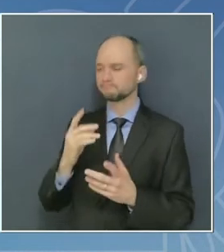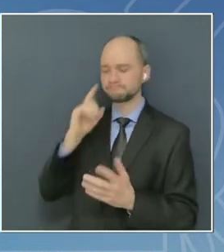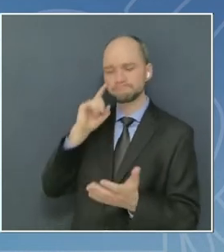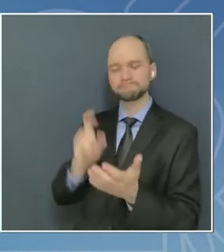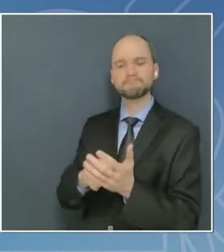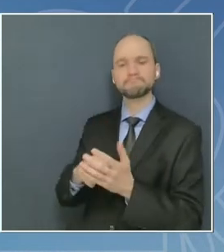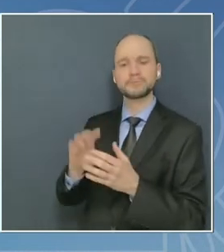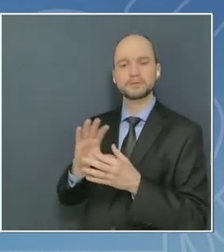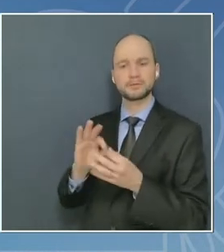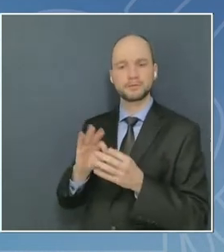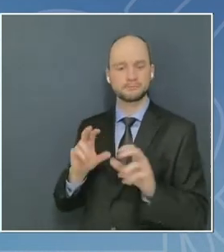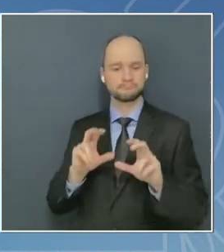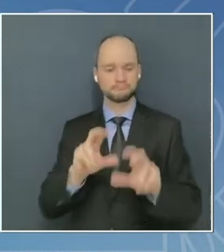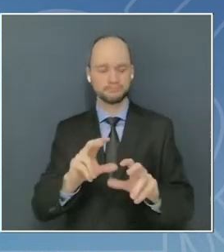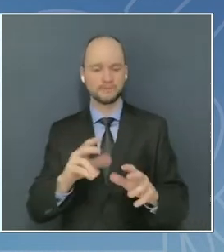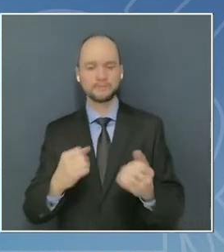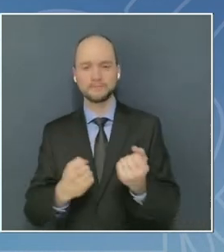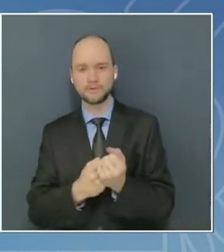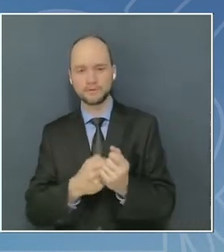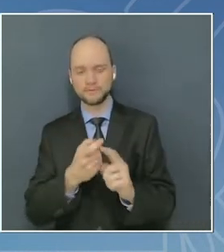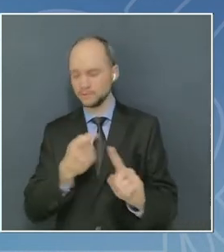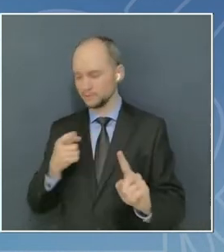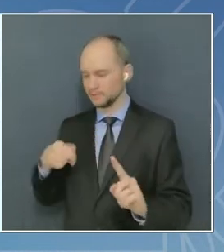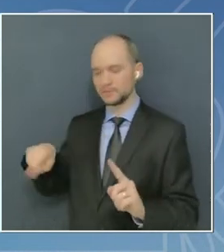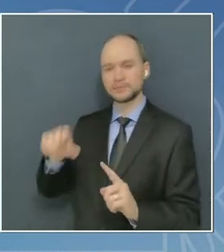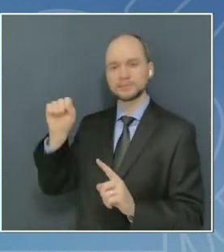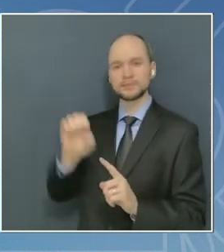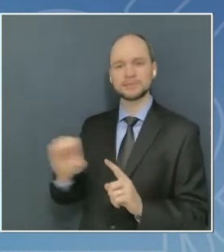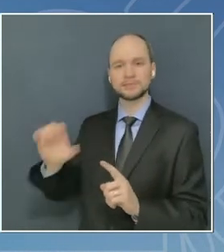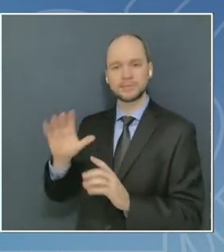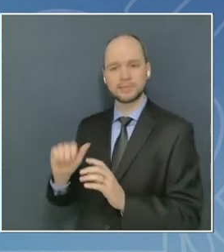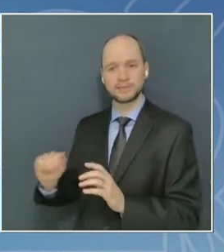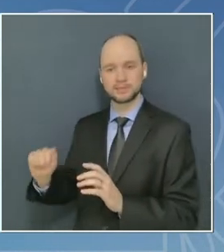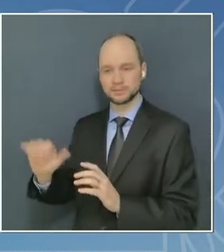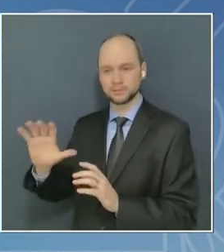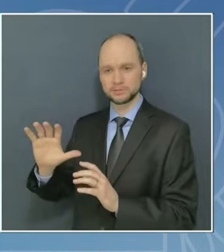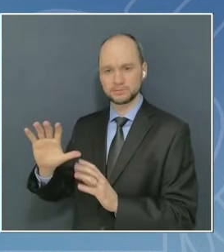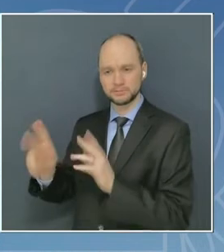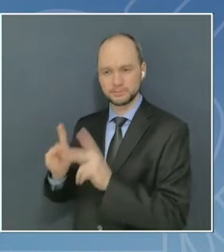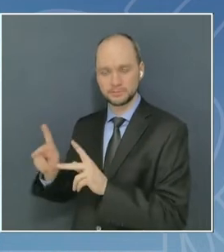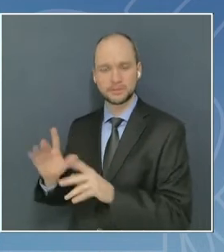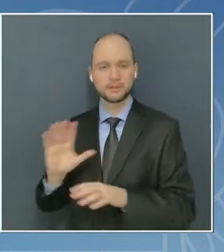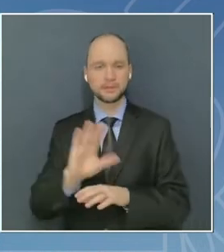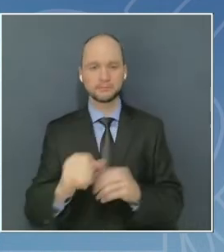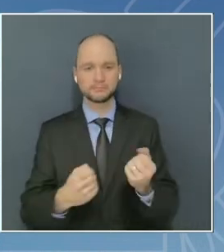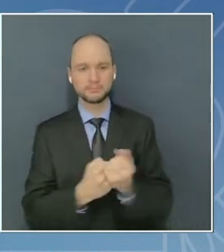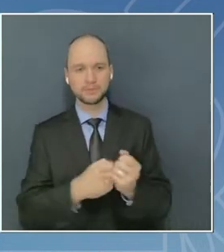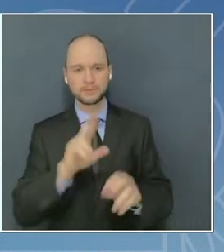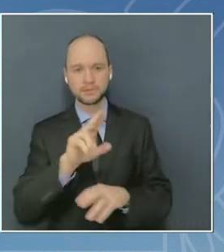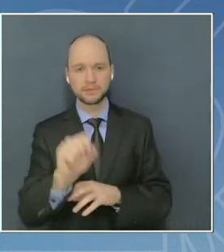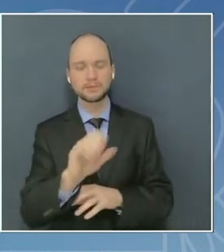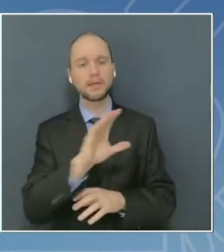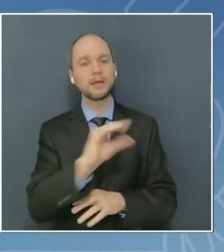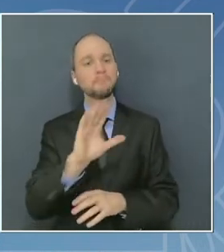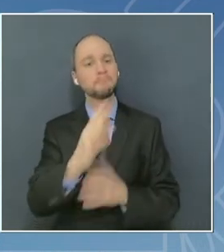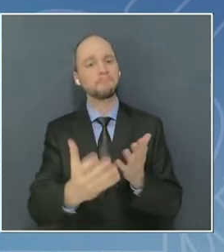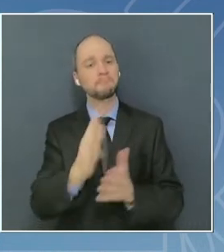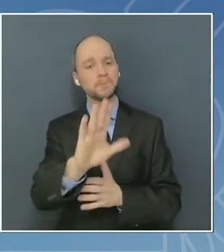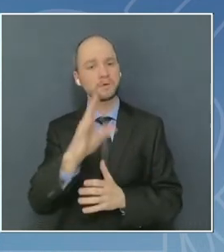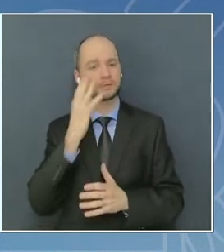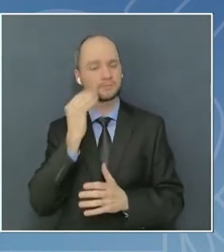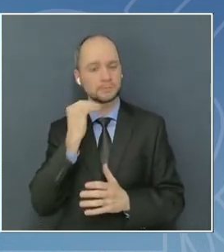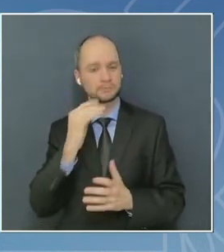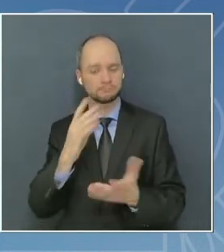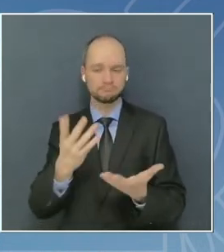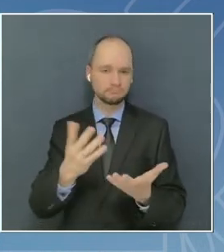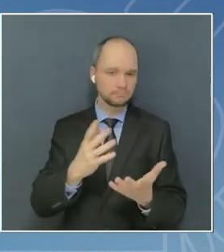United States, and perhaps share a little of your own story that has brought you to serve the American people in the military, in the executive branch, and now in